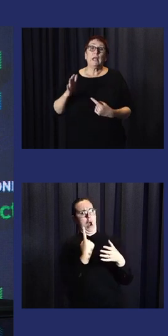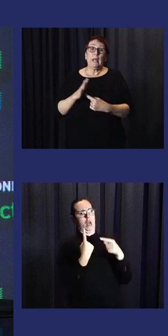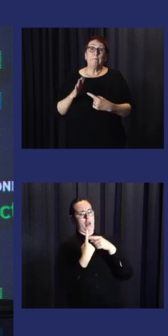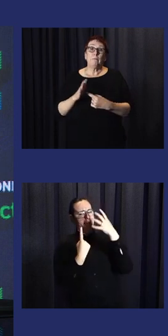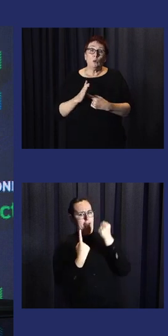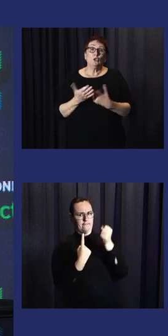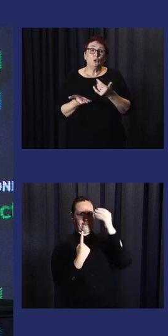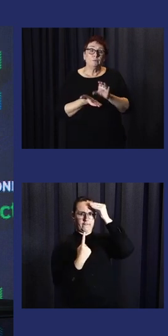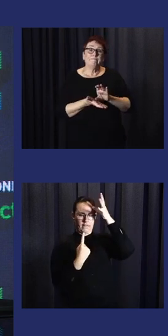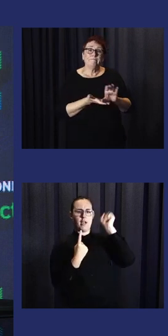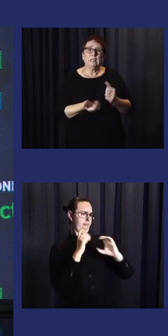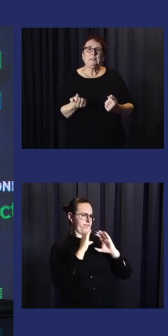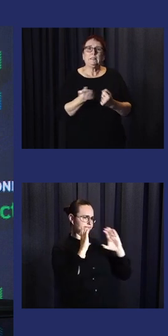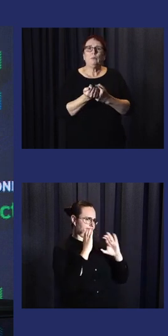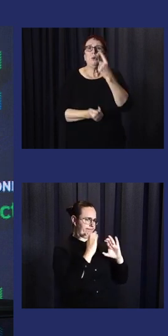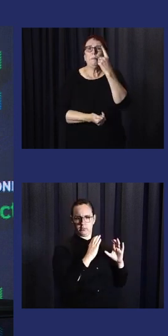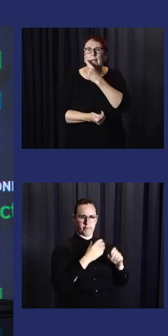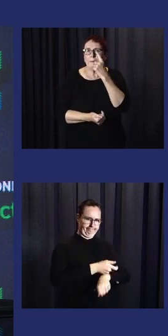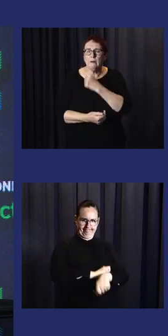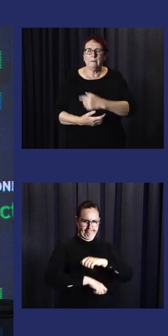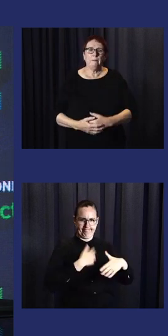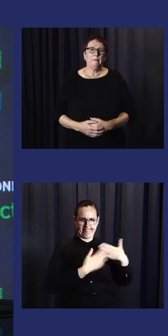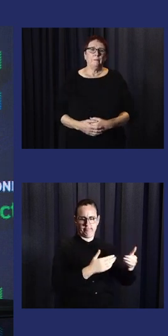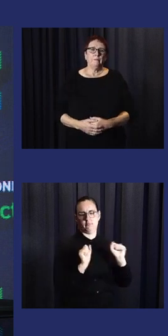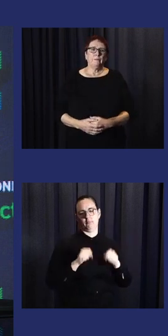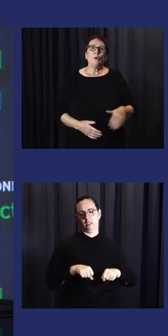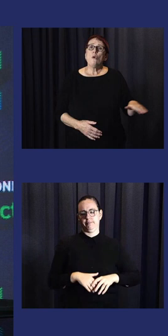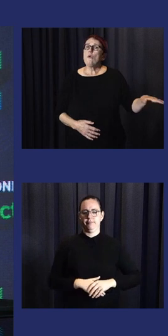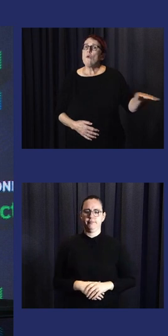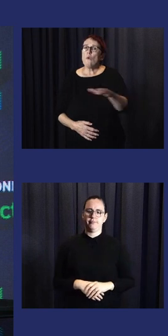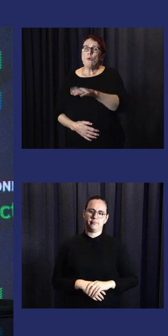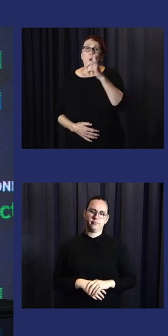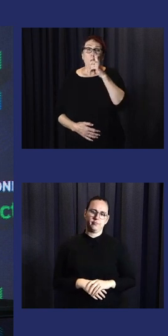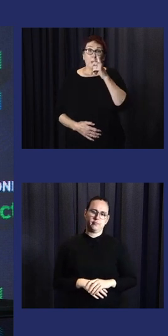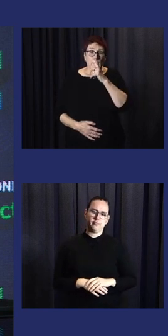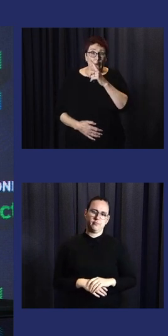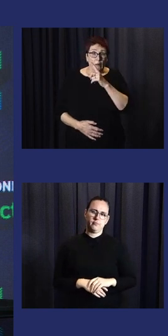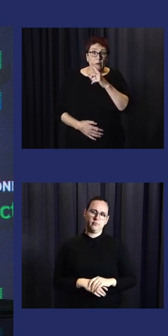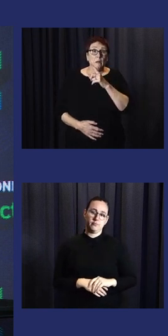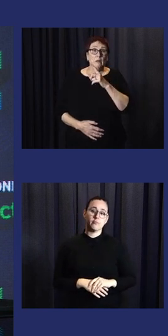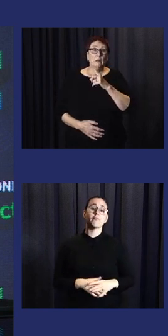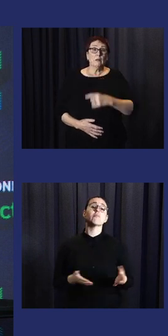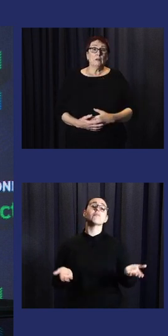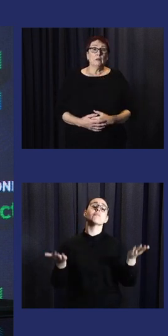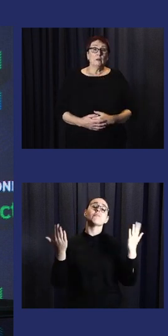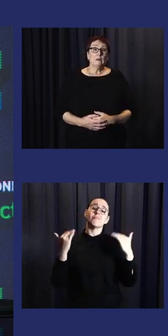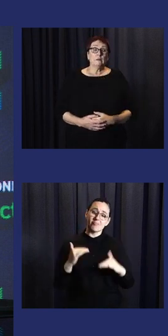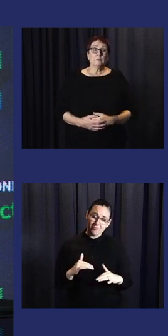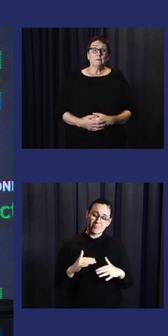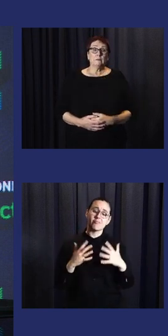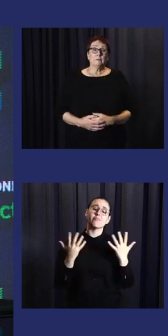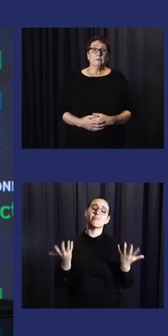human capital. I strongly suggest that all actors invest aggressively,